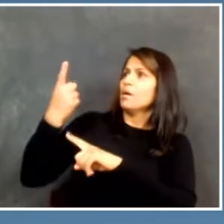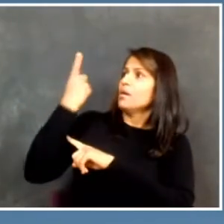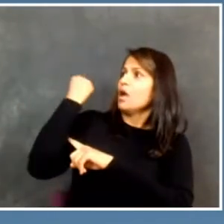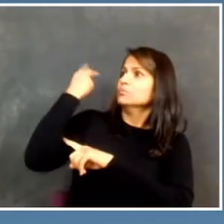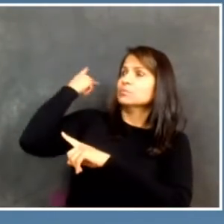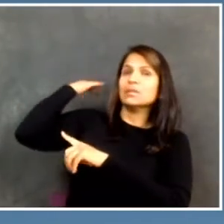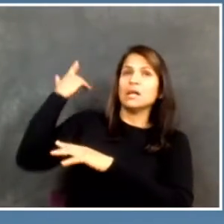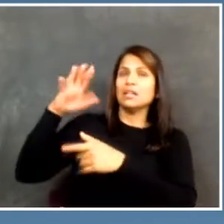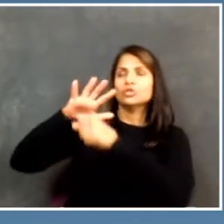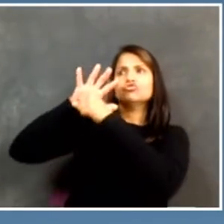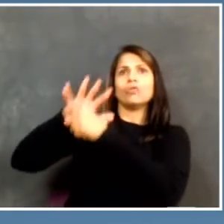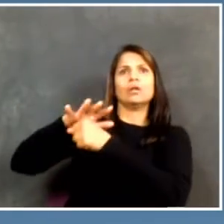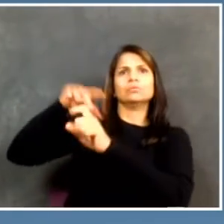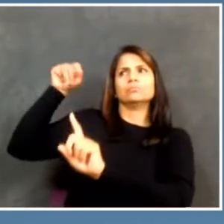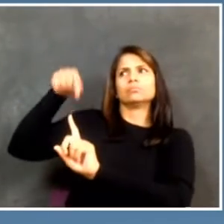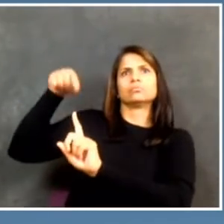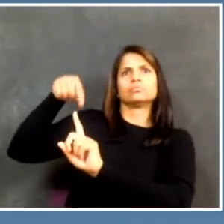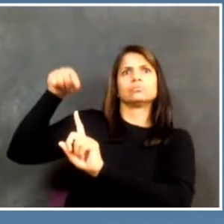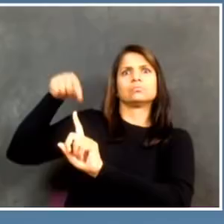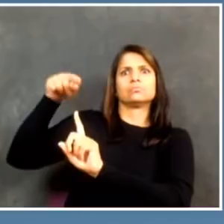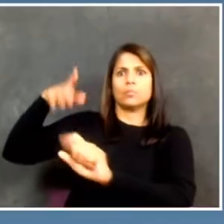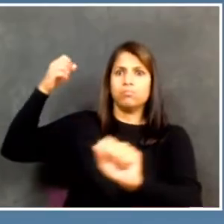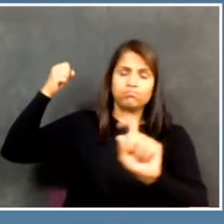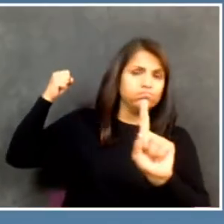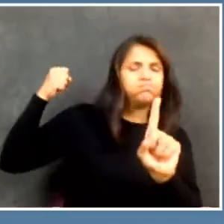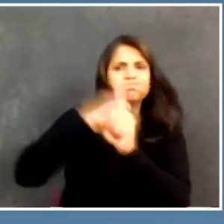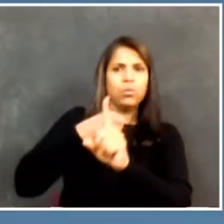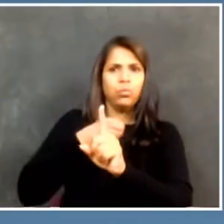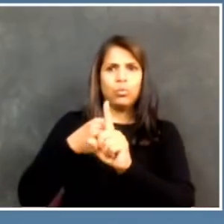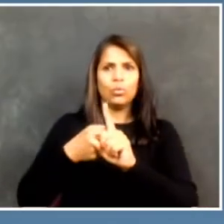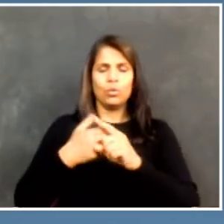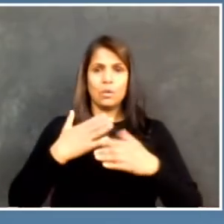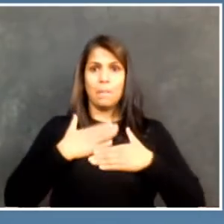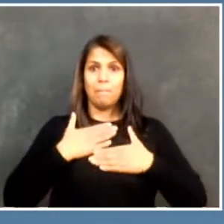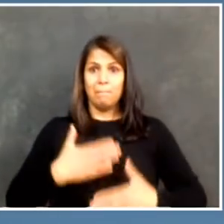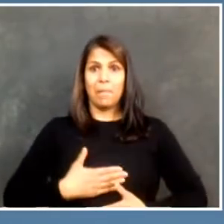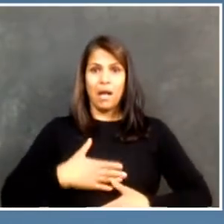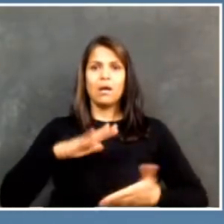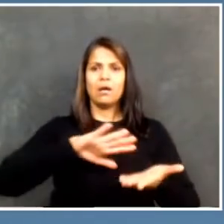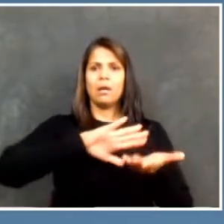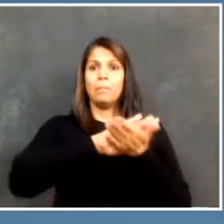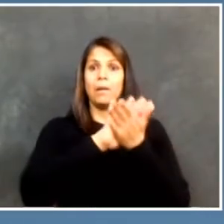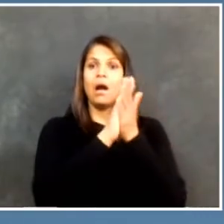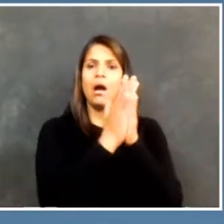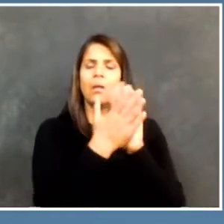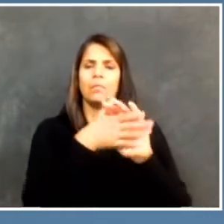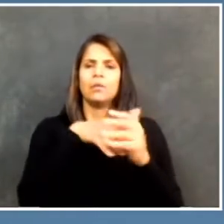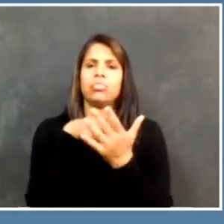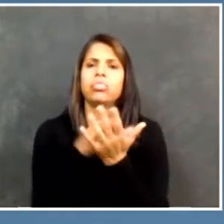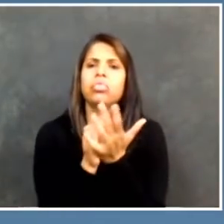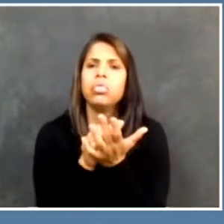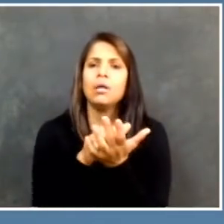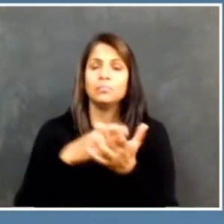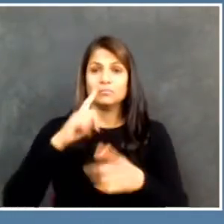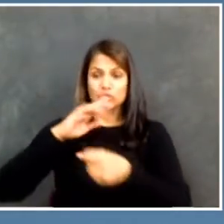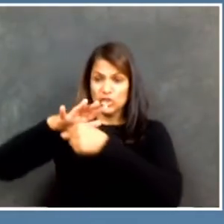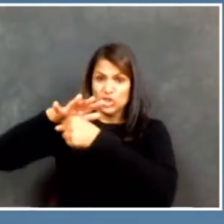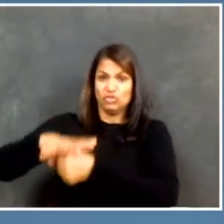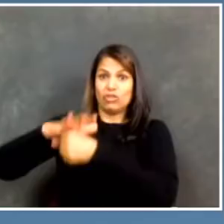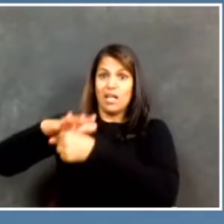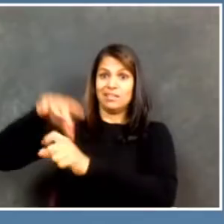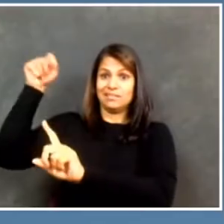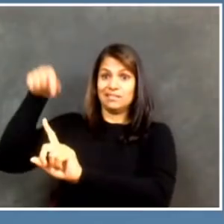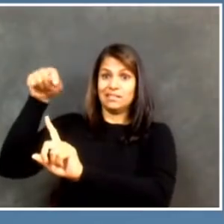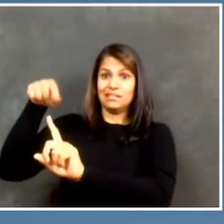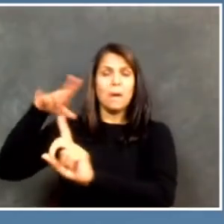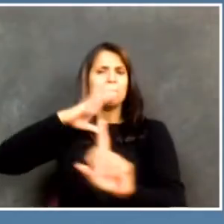consideration how this then plays out with individuals who may or may not have chronic underlying illnesses.